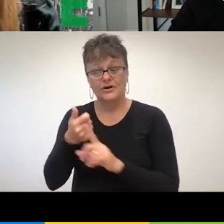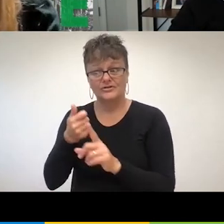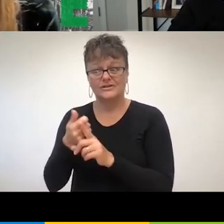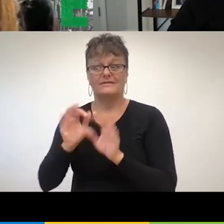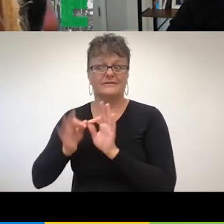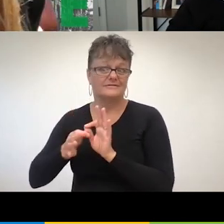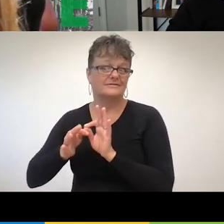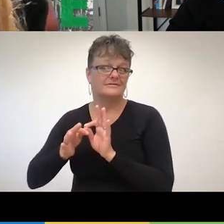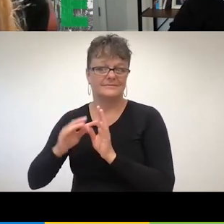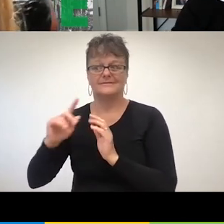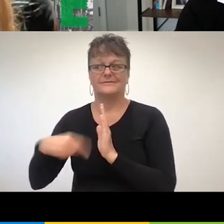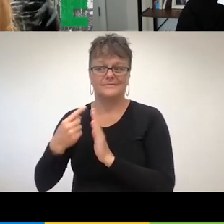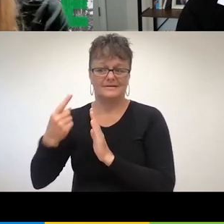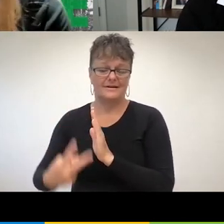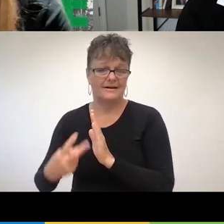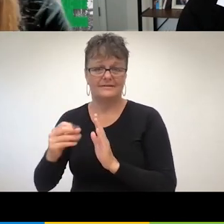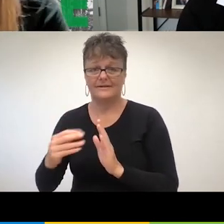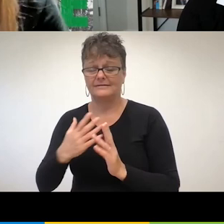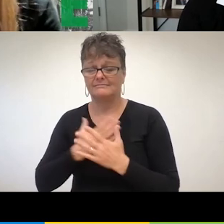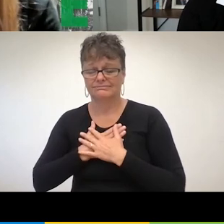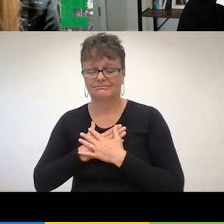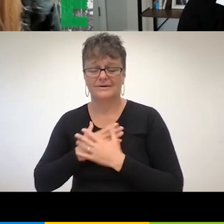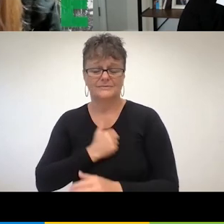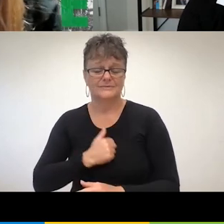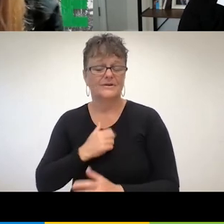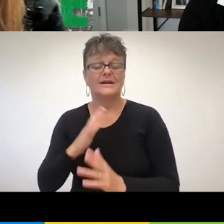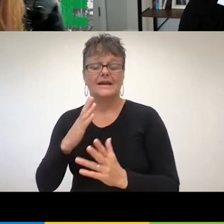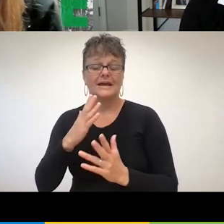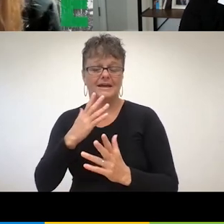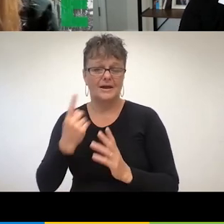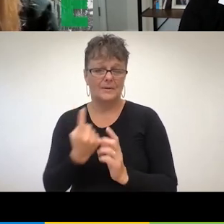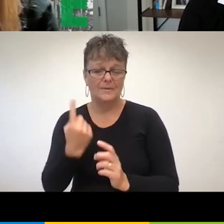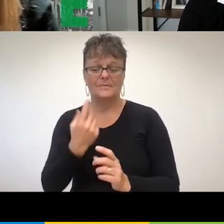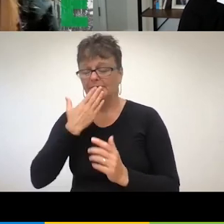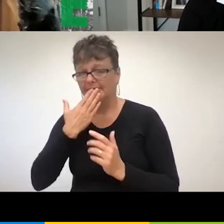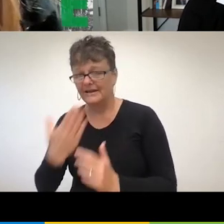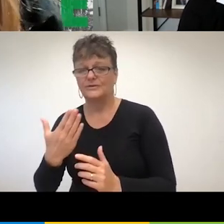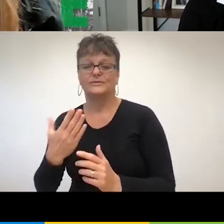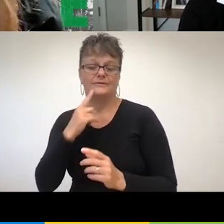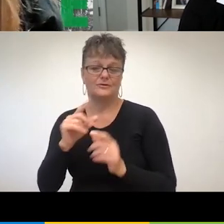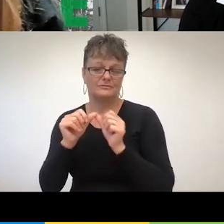long, intensive interpreting. And Monique, I cannot express my gratitude enough to you for being here. Really, thank you.